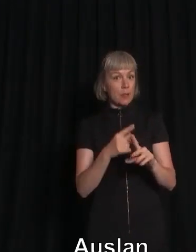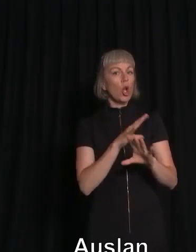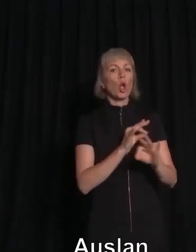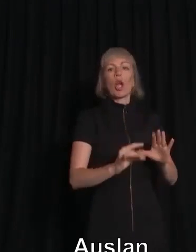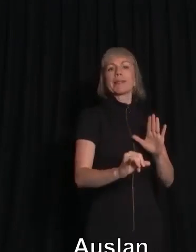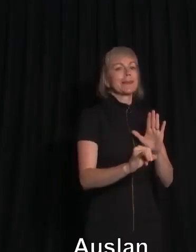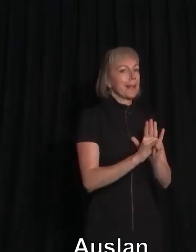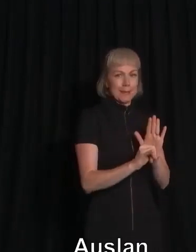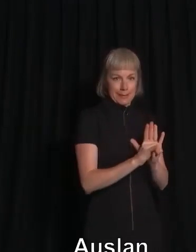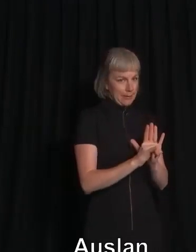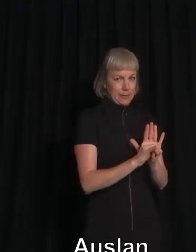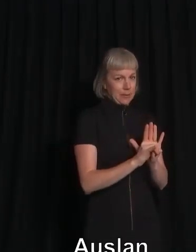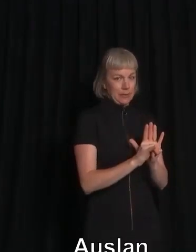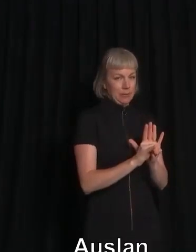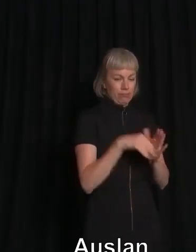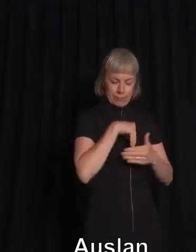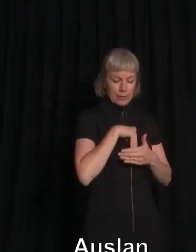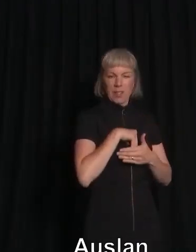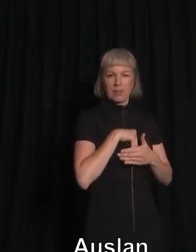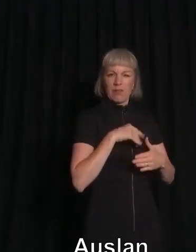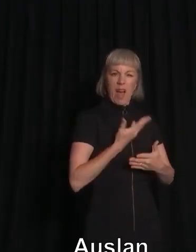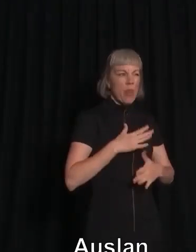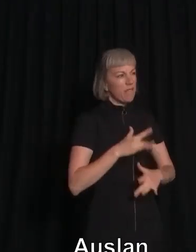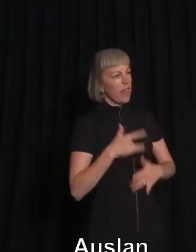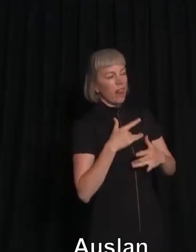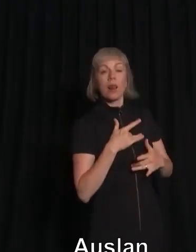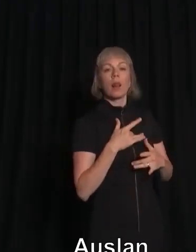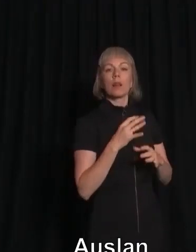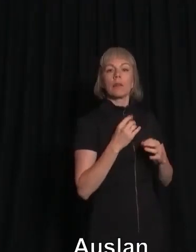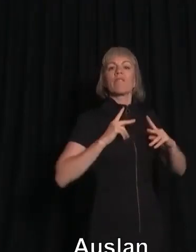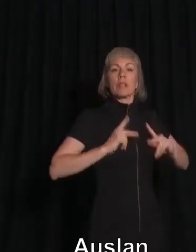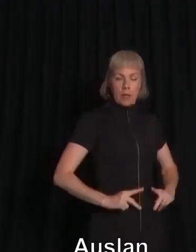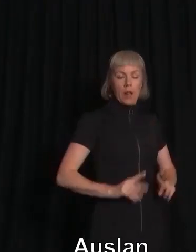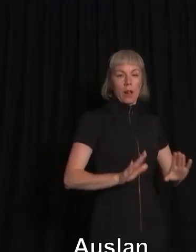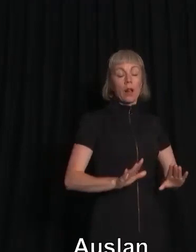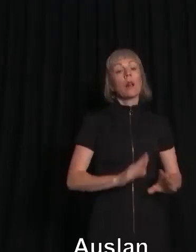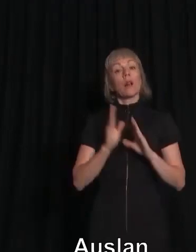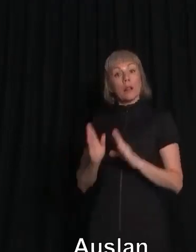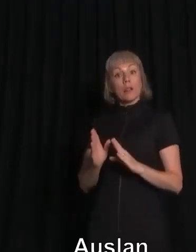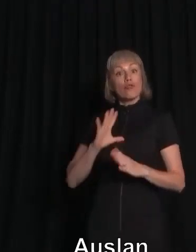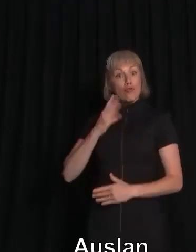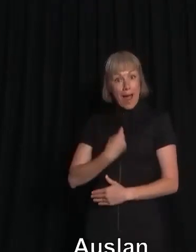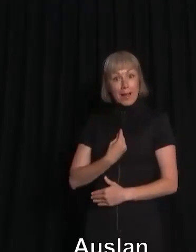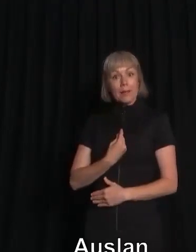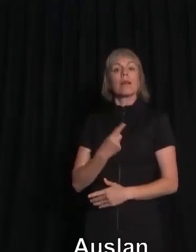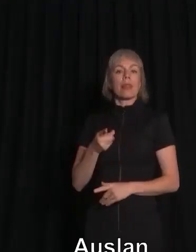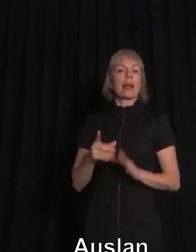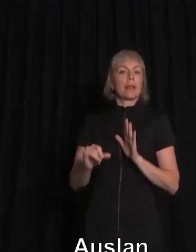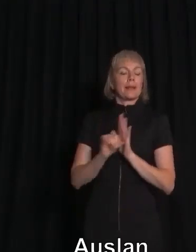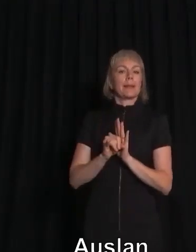identity, whereas being trans or gender non-conforming, gender non-binary, for most people, is an identity.